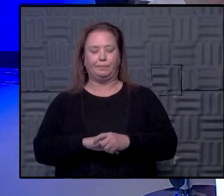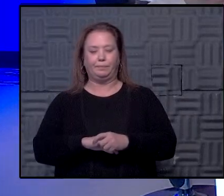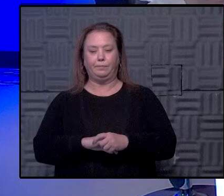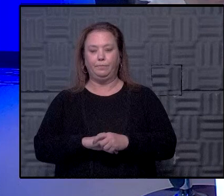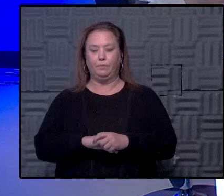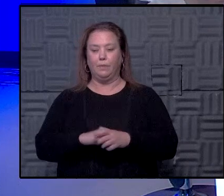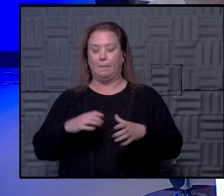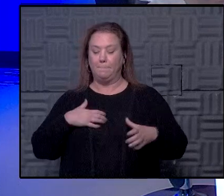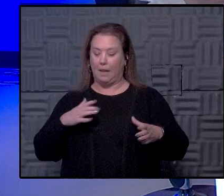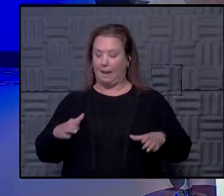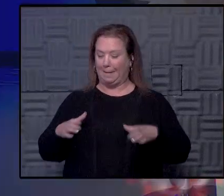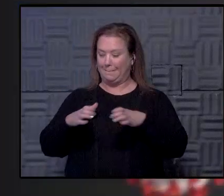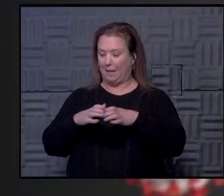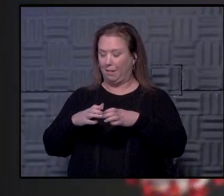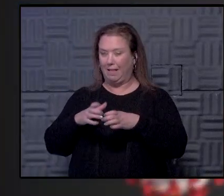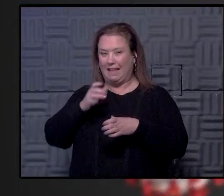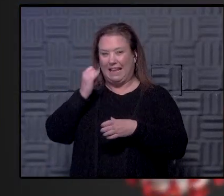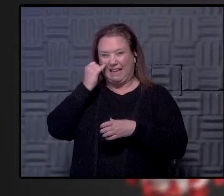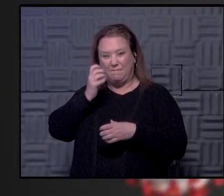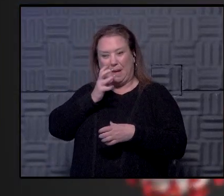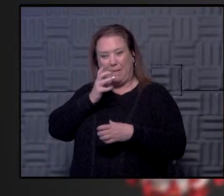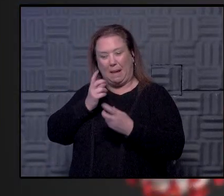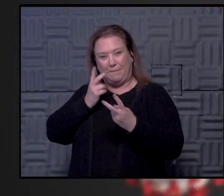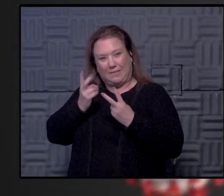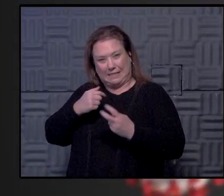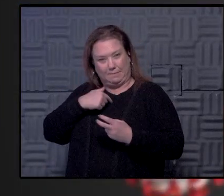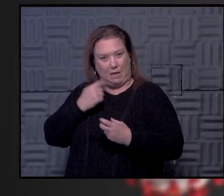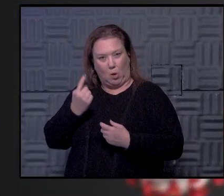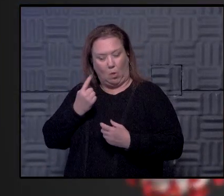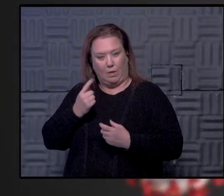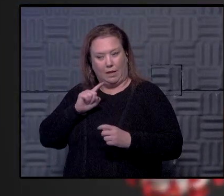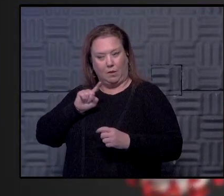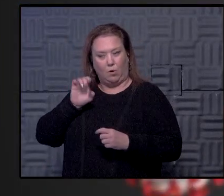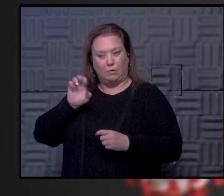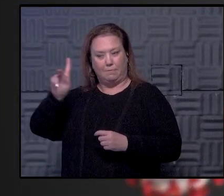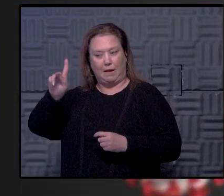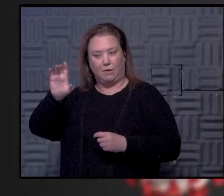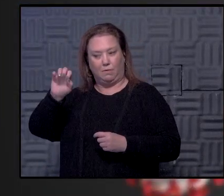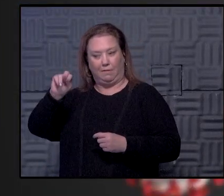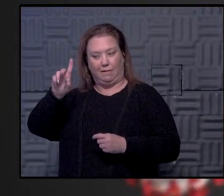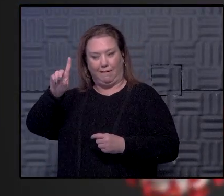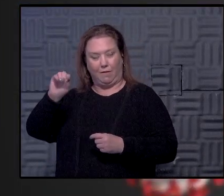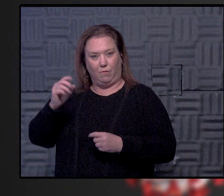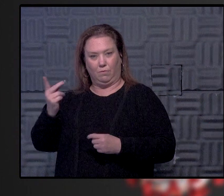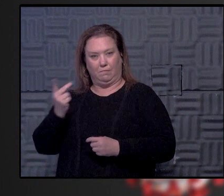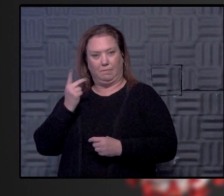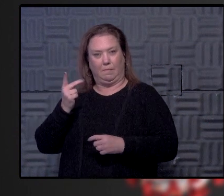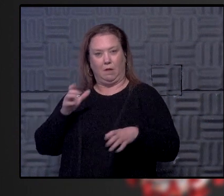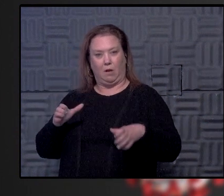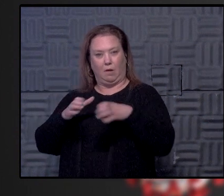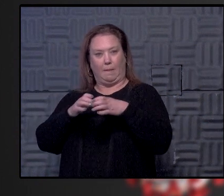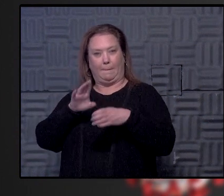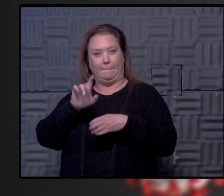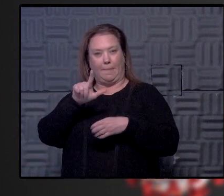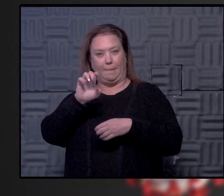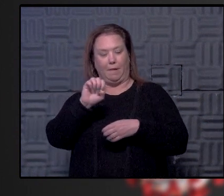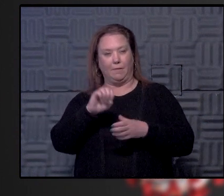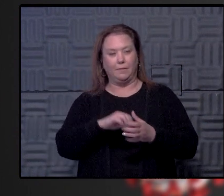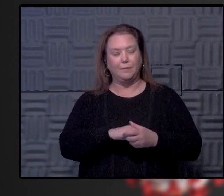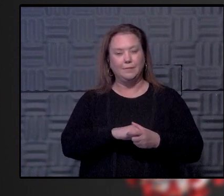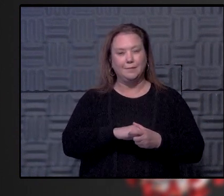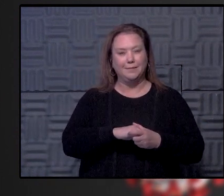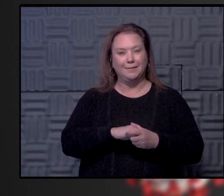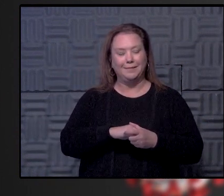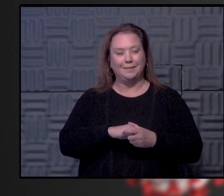Can my bubble include my mom if she only visits me and then returns to her condo? All right, Amanda. Well, I'm